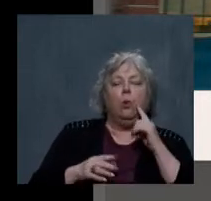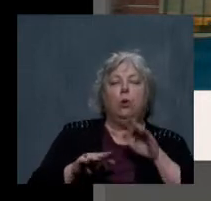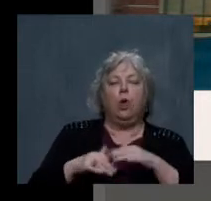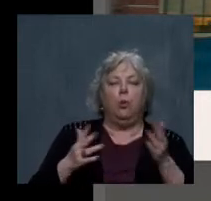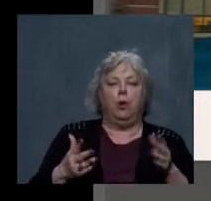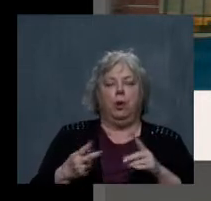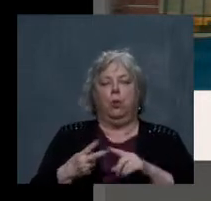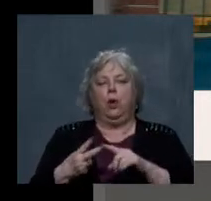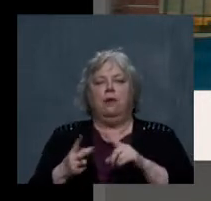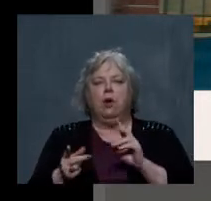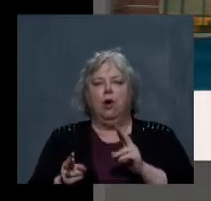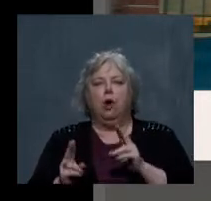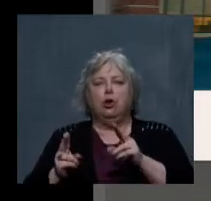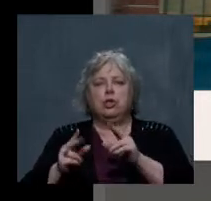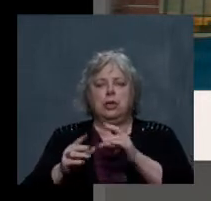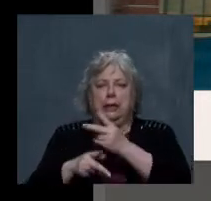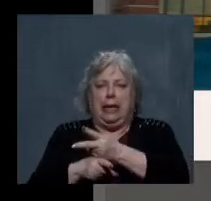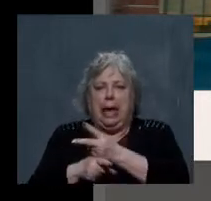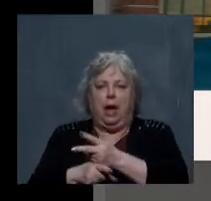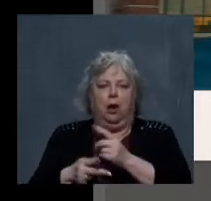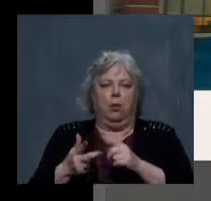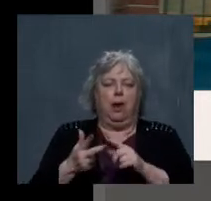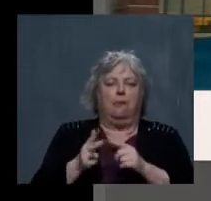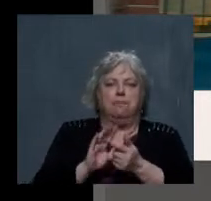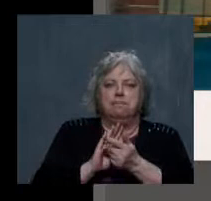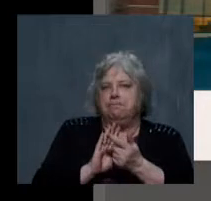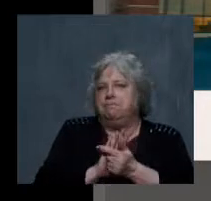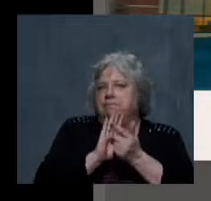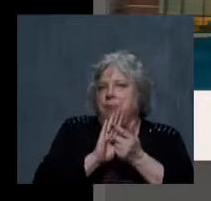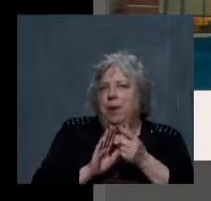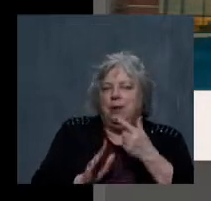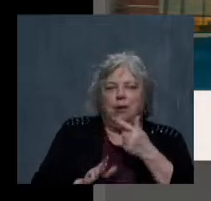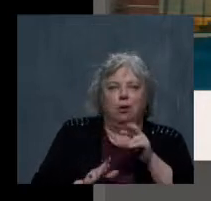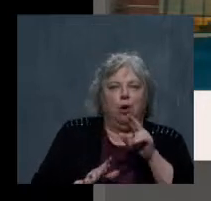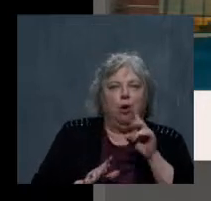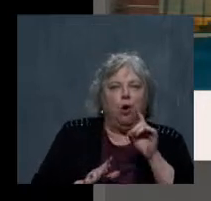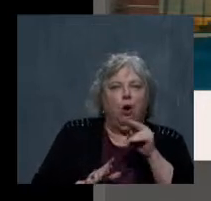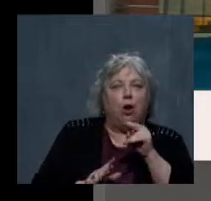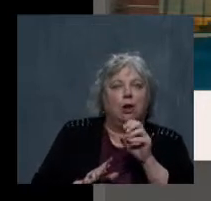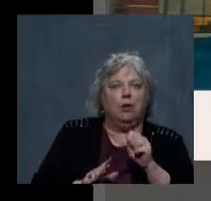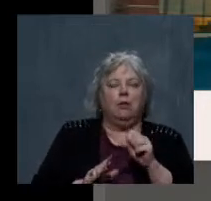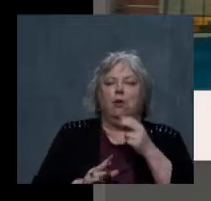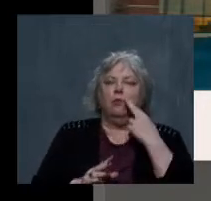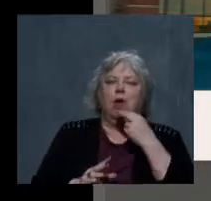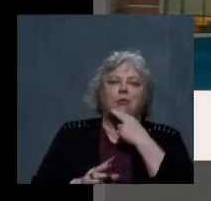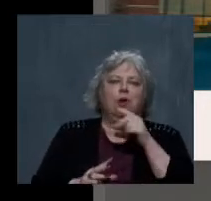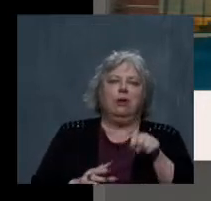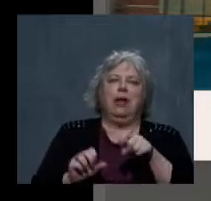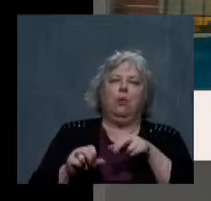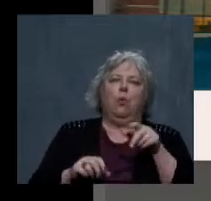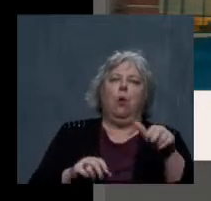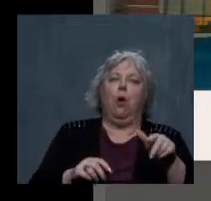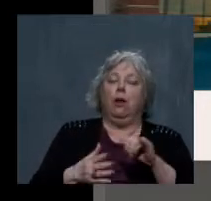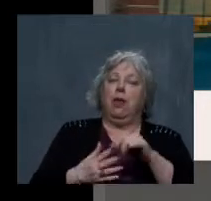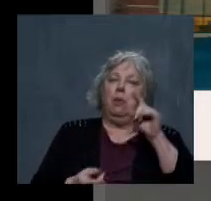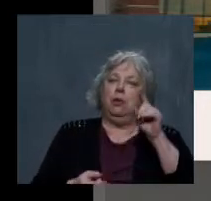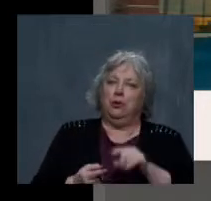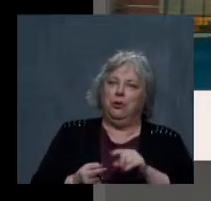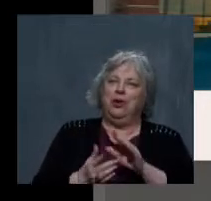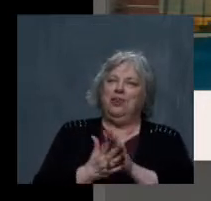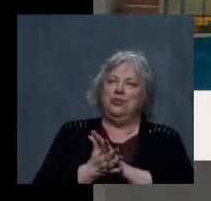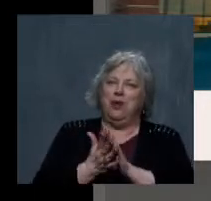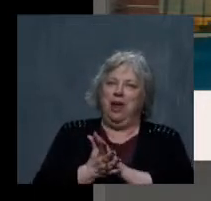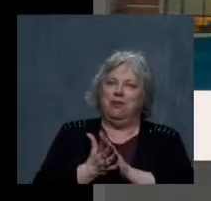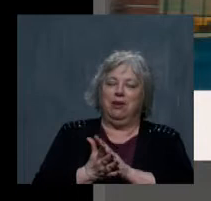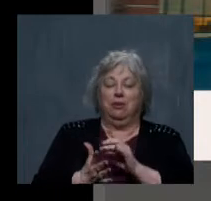we've got urgent care in there. We've got Forbidden Gardens. We've got these restaurants that they can walk over there, which is going to decrease the traffic. You know,